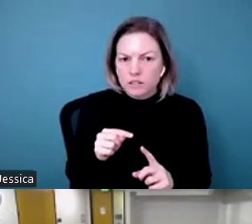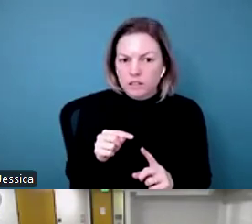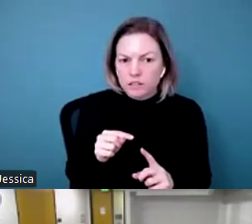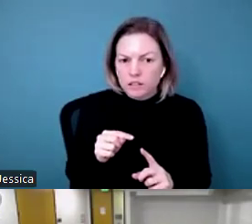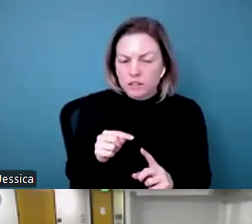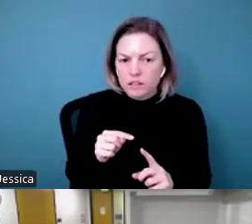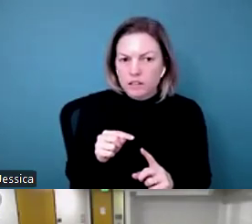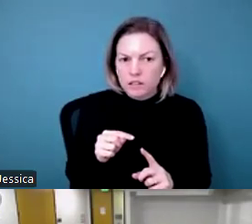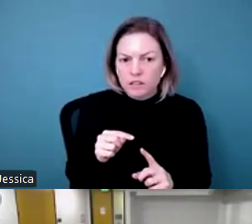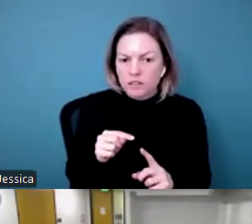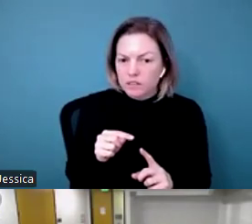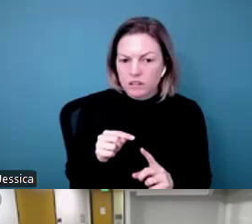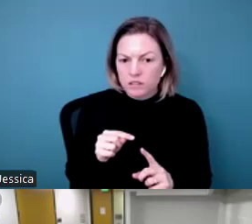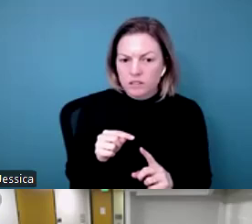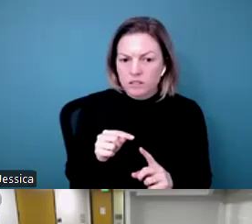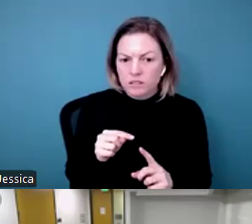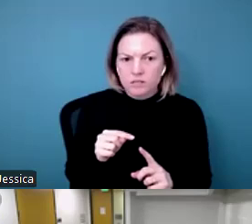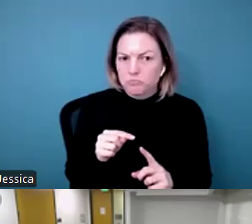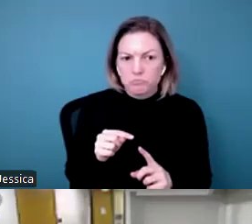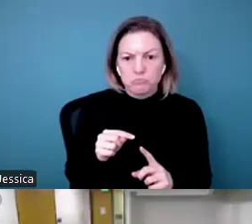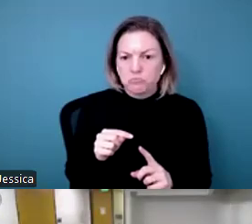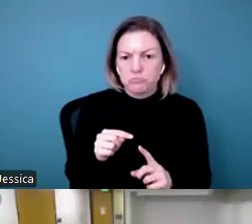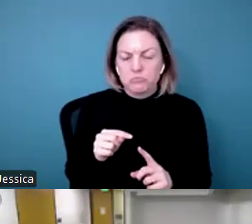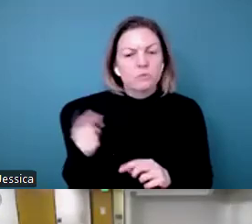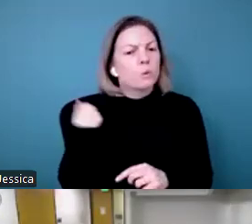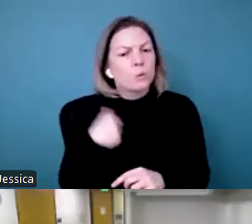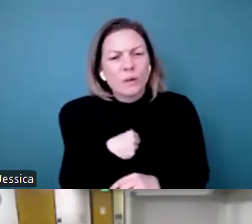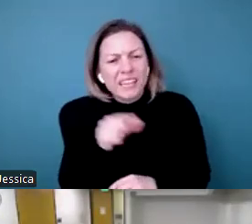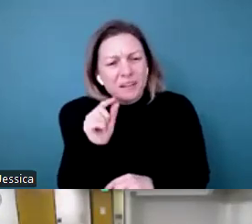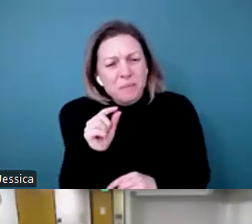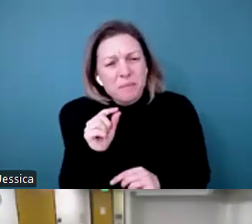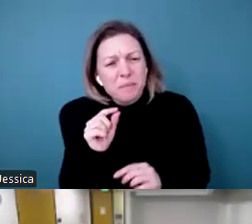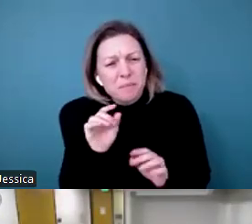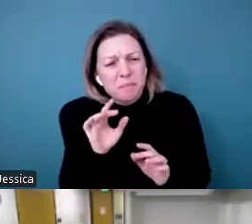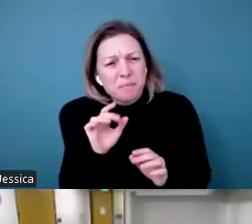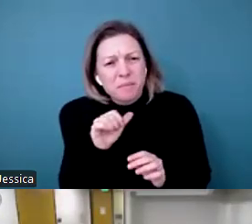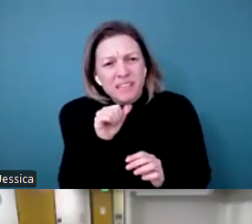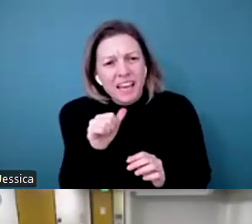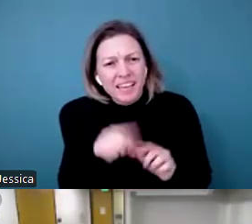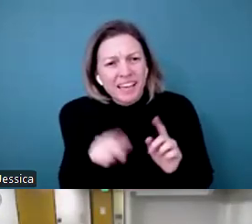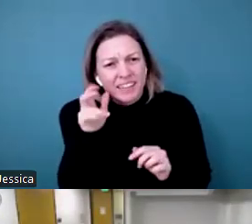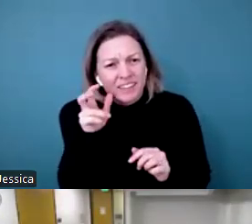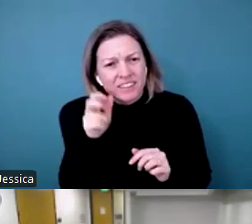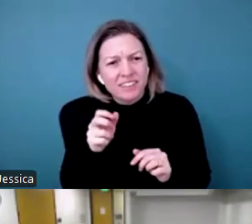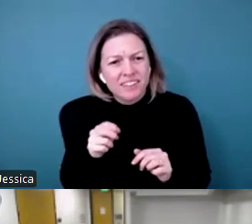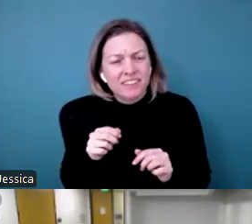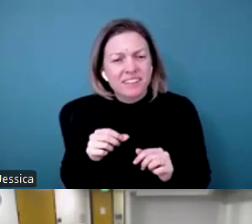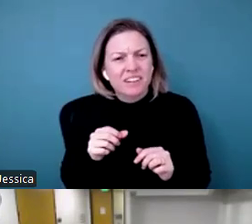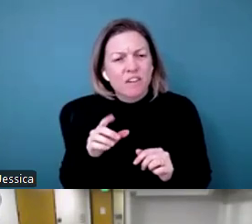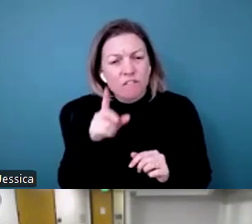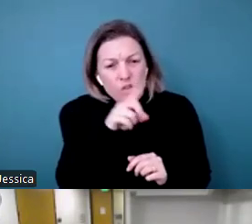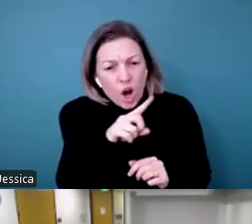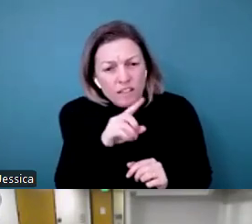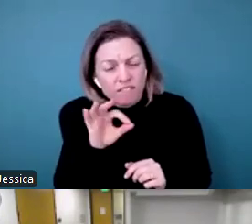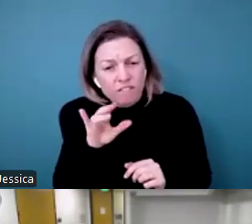There's adults, especially folks with. So we can barely hear you. Are you saying fraud? Are